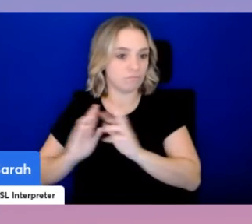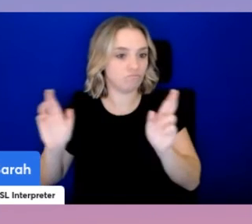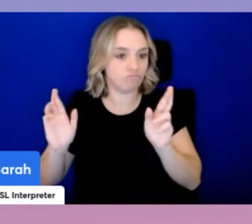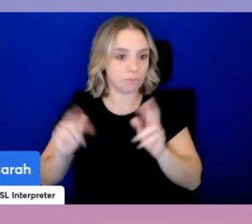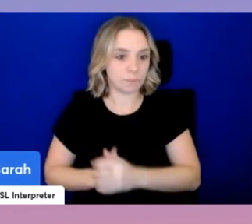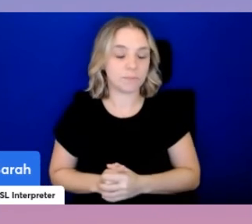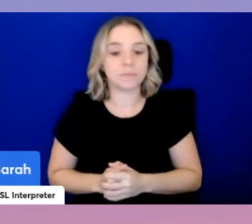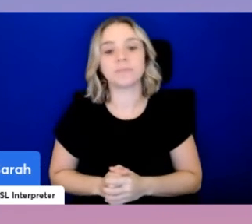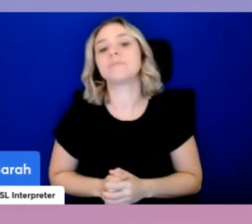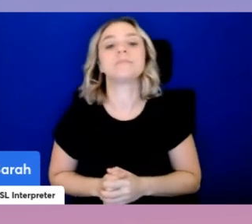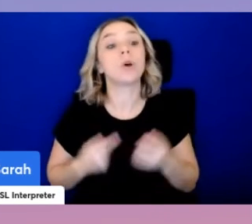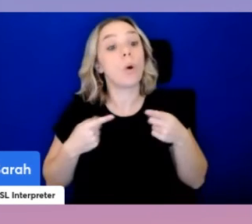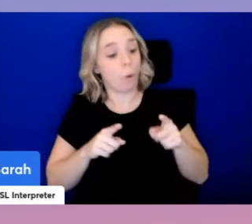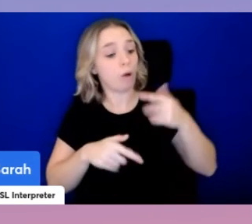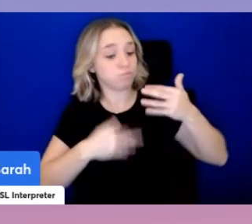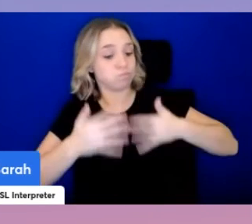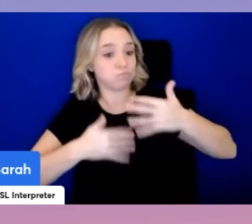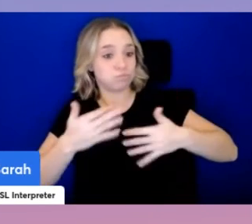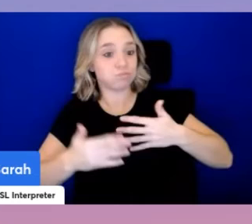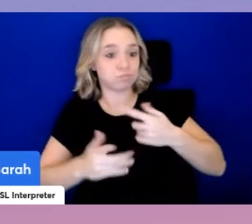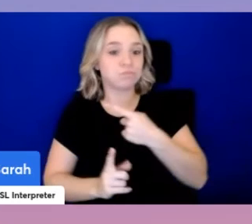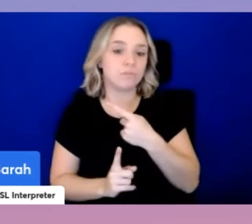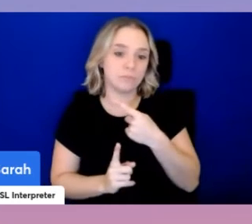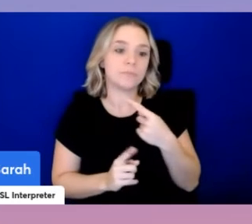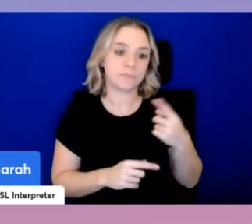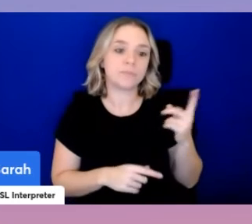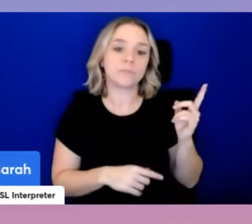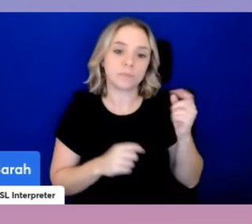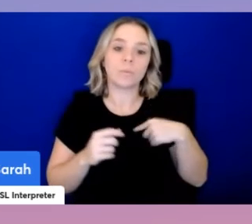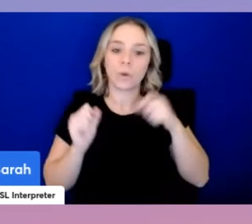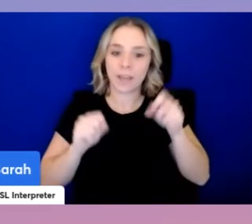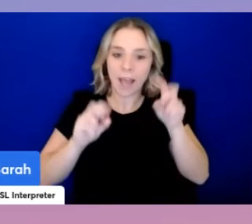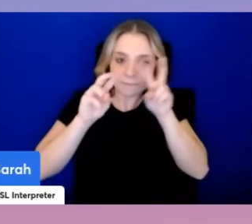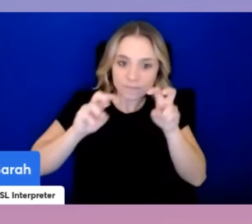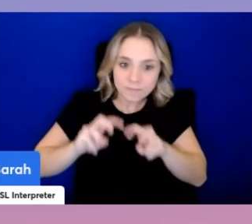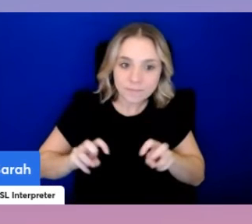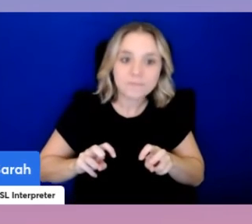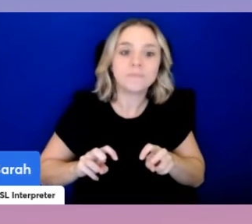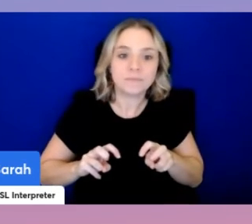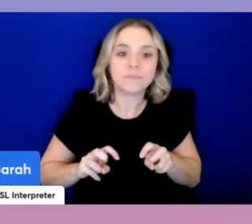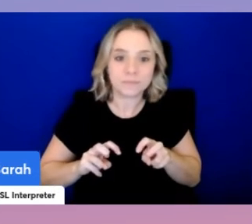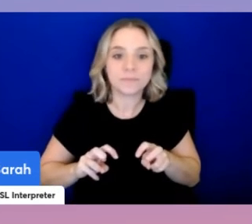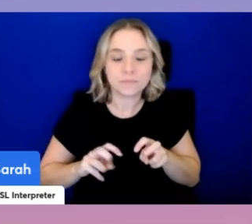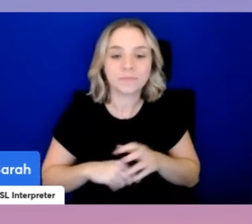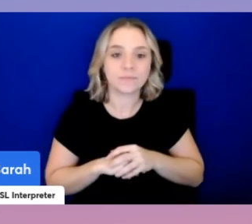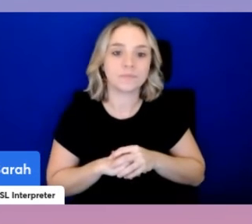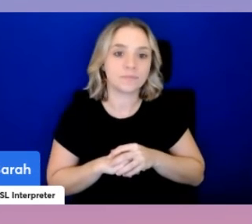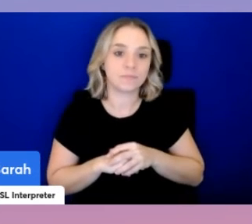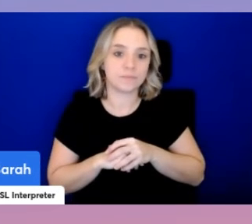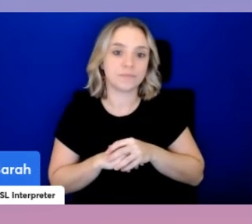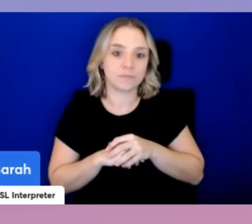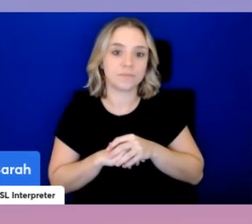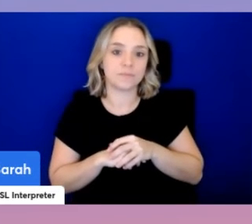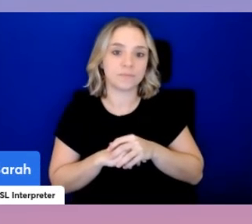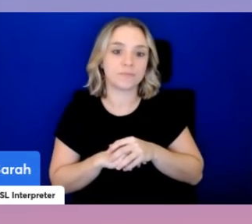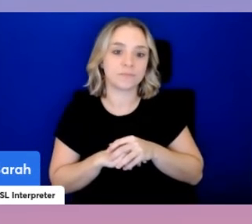And while it is doing that, we can also dig into the streaming part of it. So right now we have a Kafka